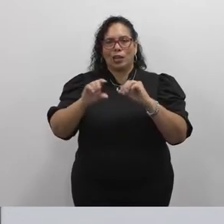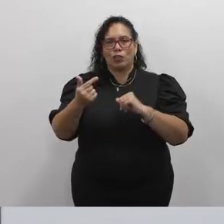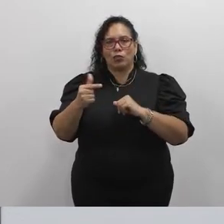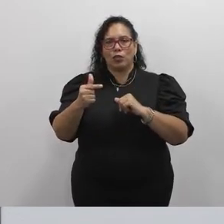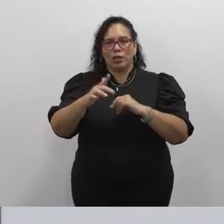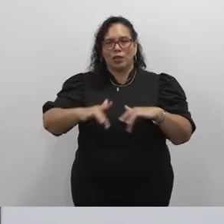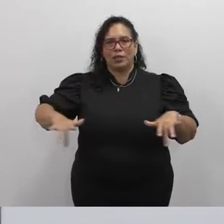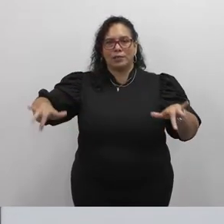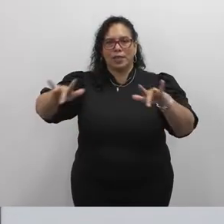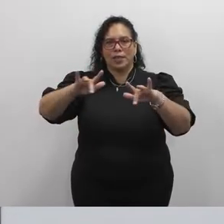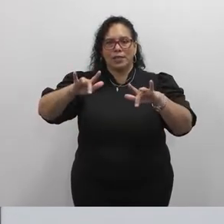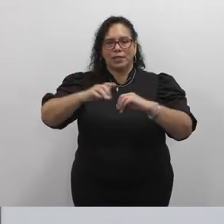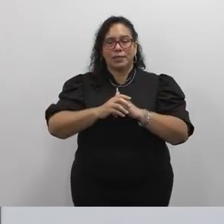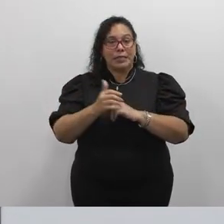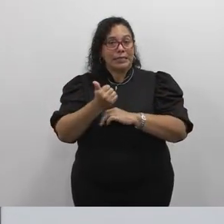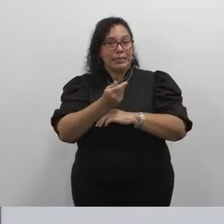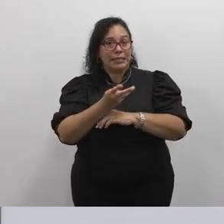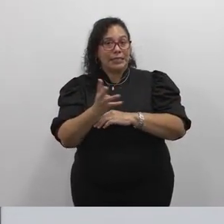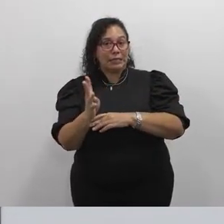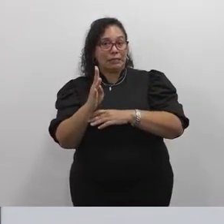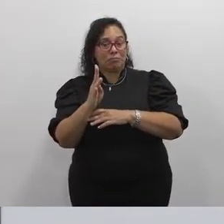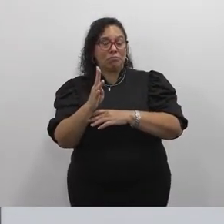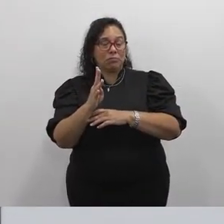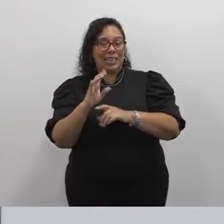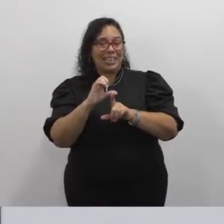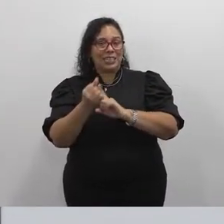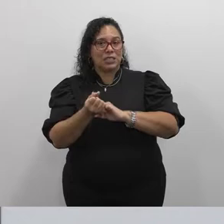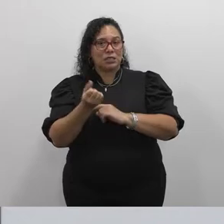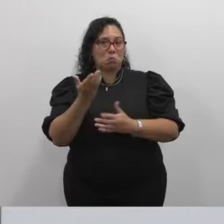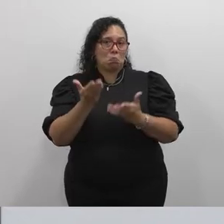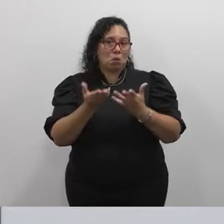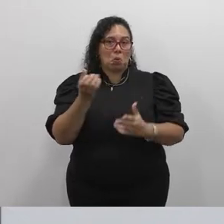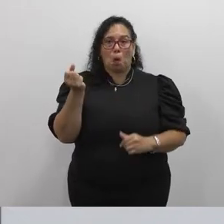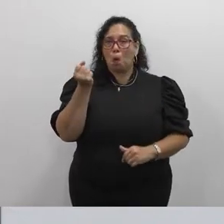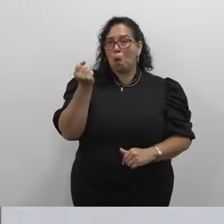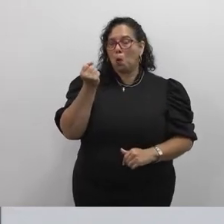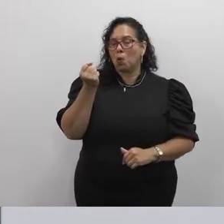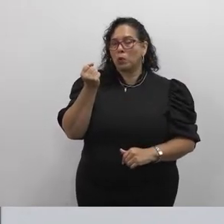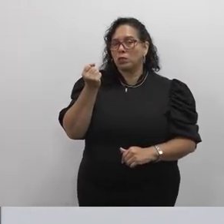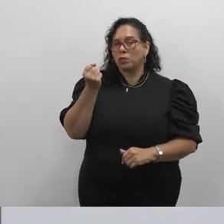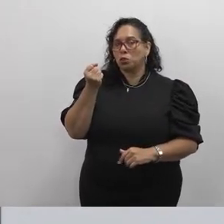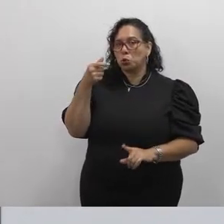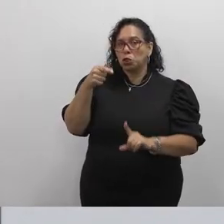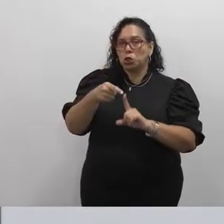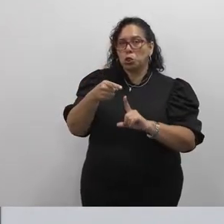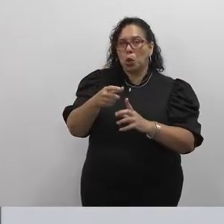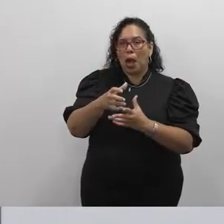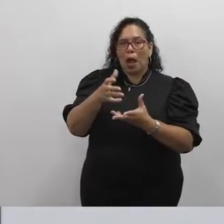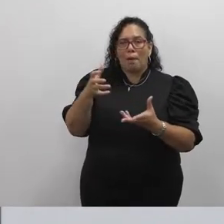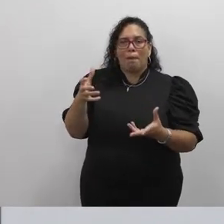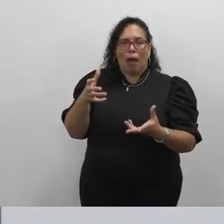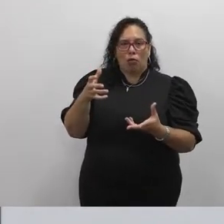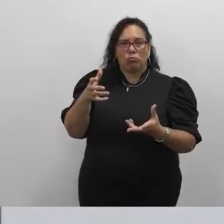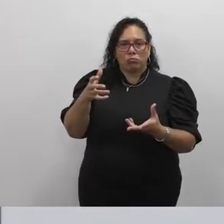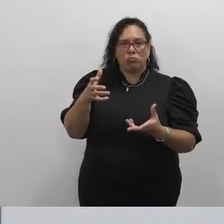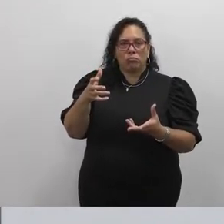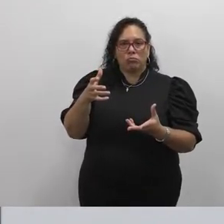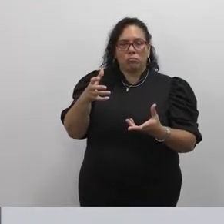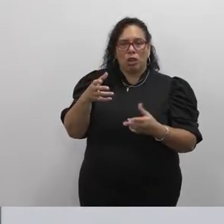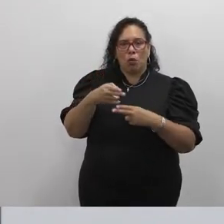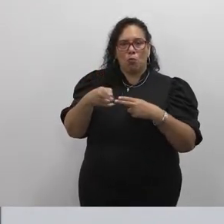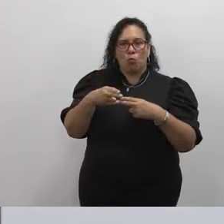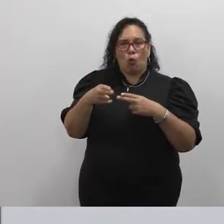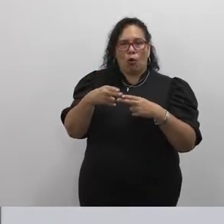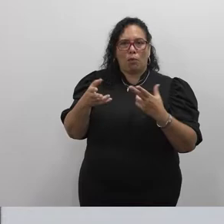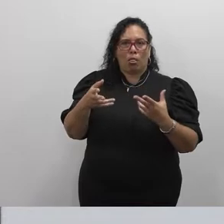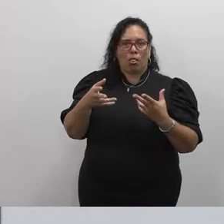space. In several cases, though, we might want to also hang on to a certain percentage of portables, right, just to have that swing space. What if